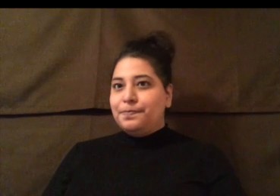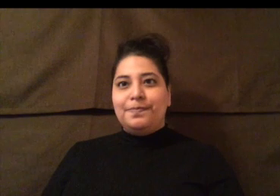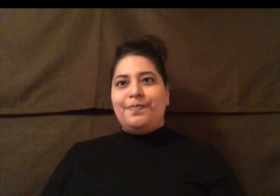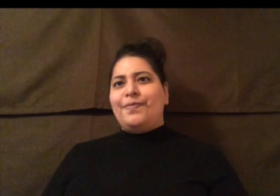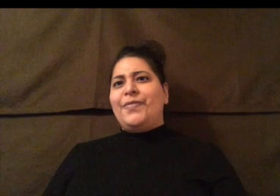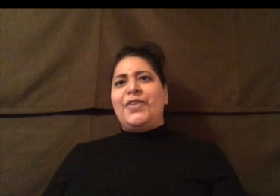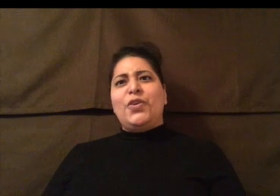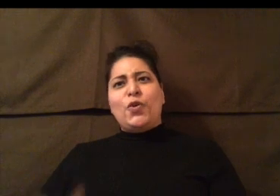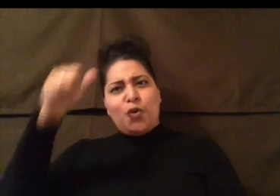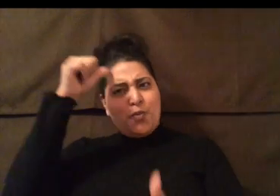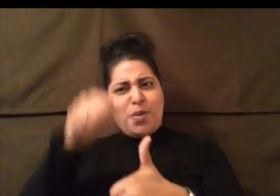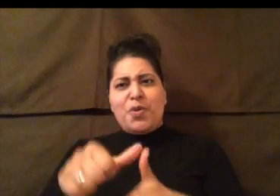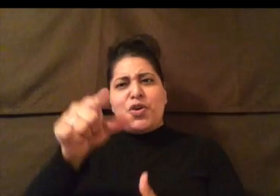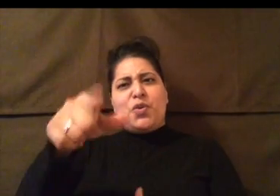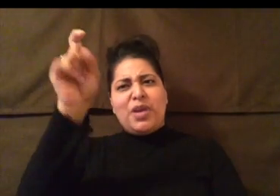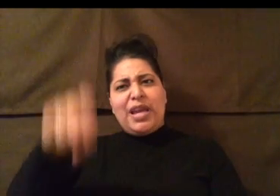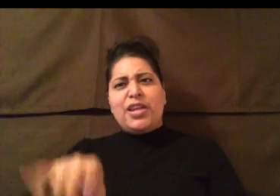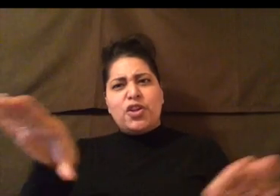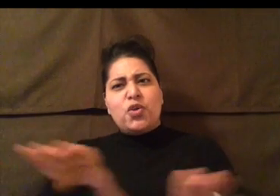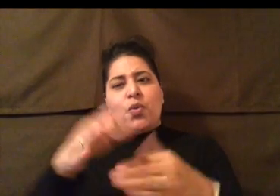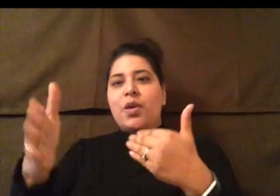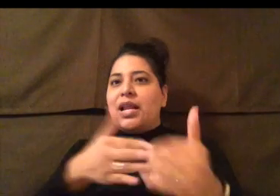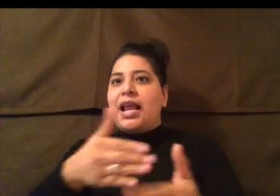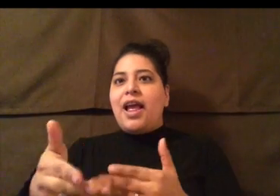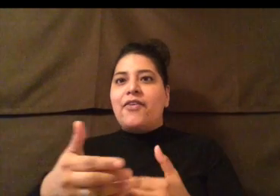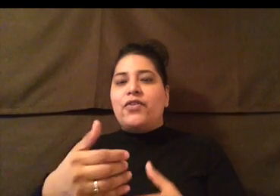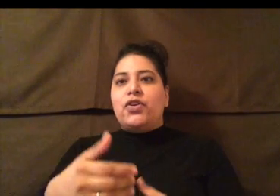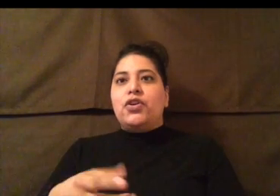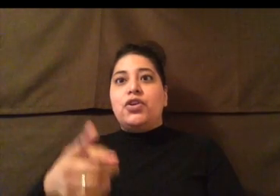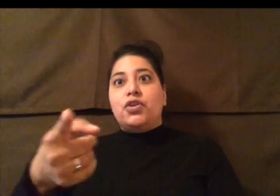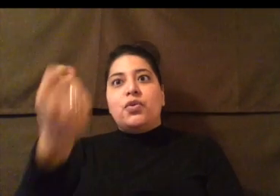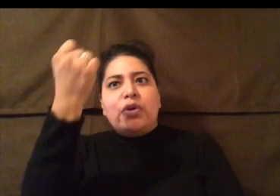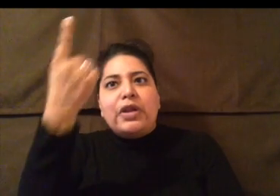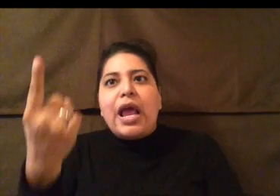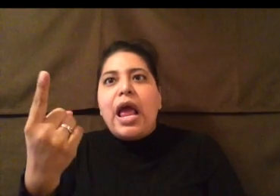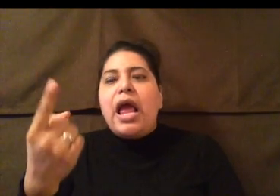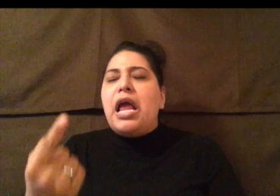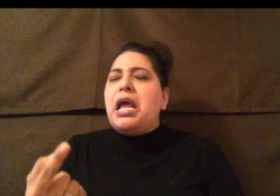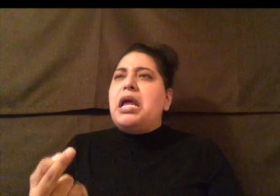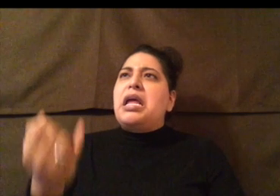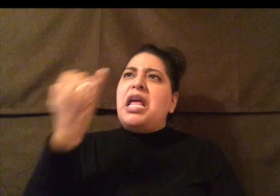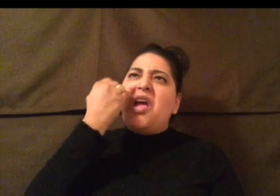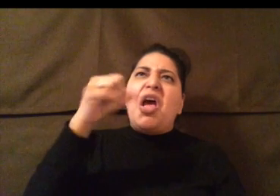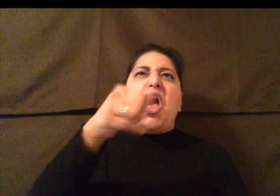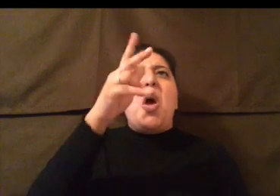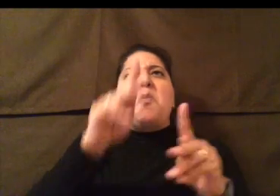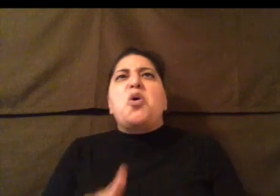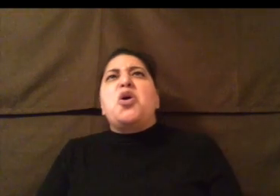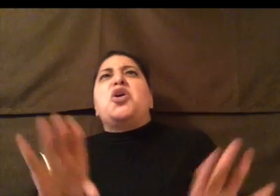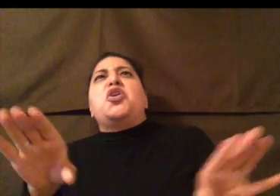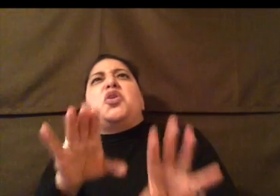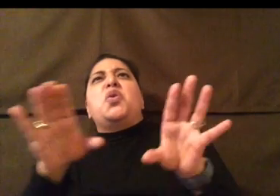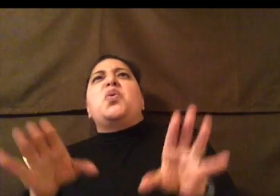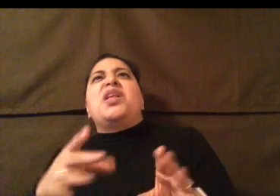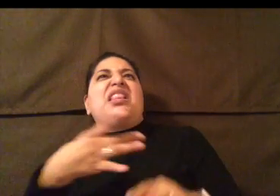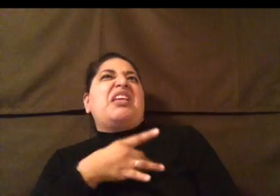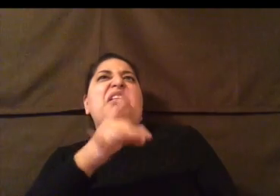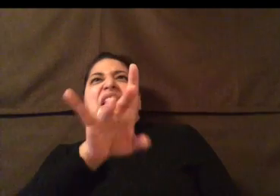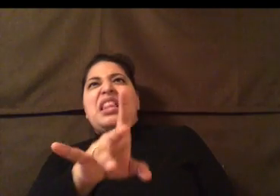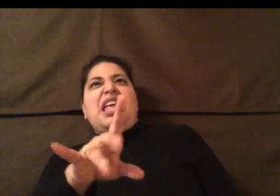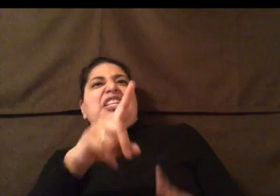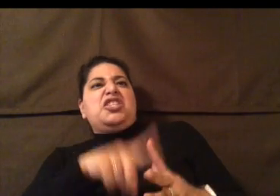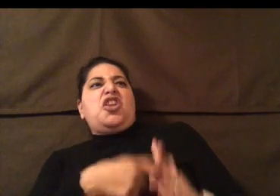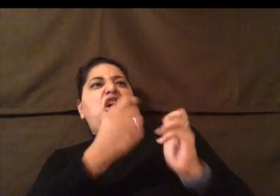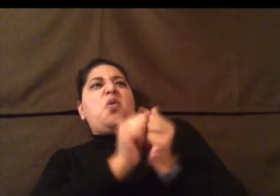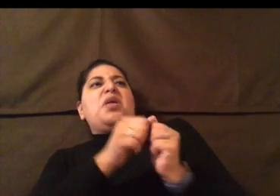And remember, boys and girls, the two ways that I'm showing you are not the only two ways that you have to work out this problem.